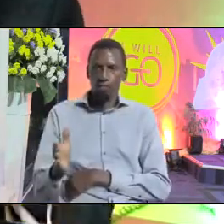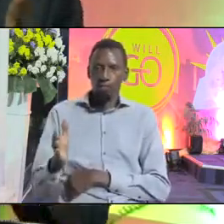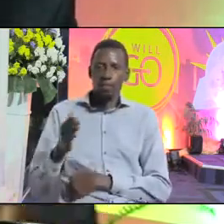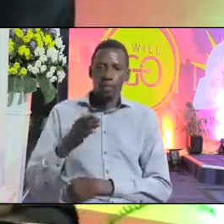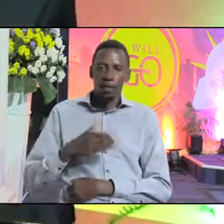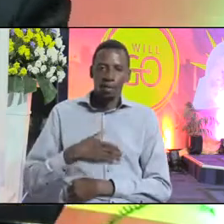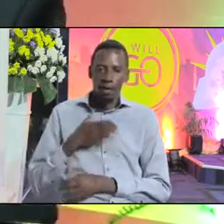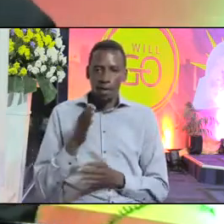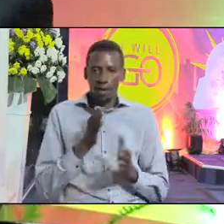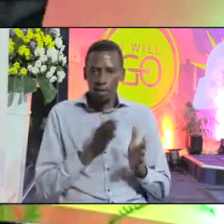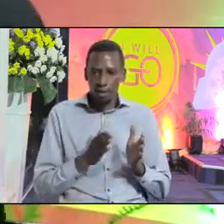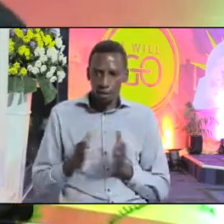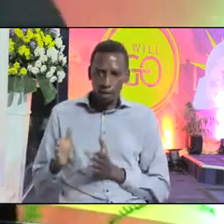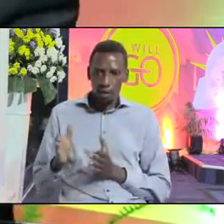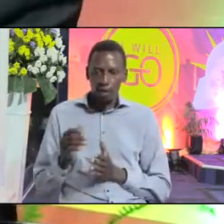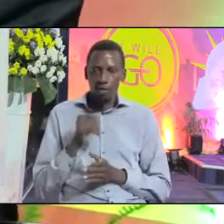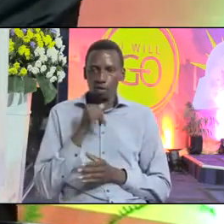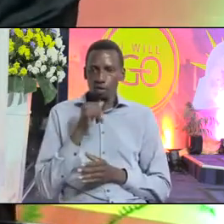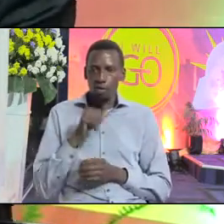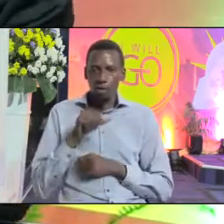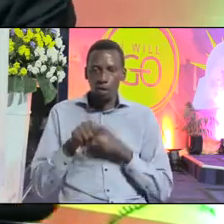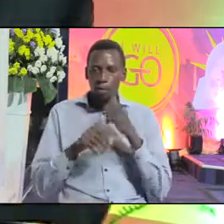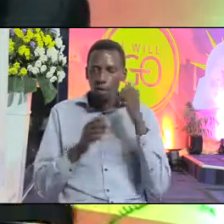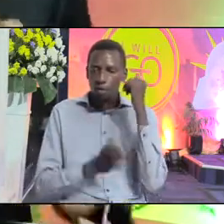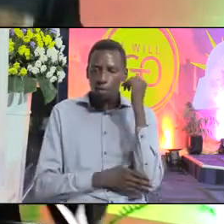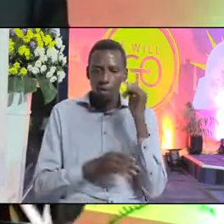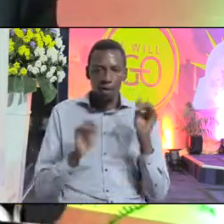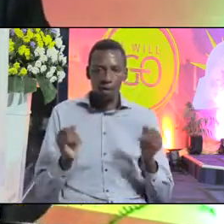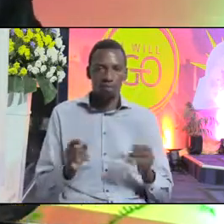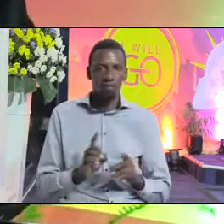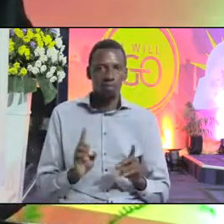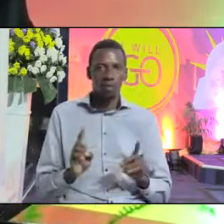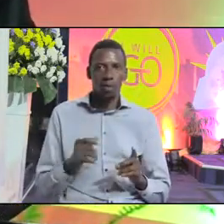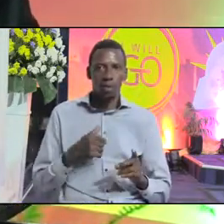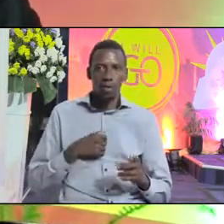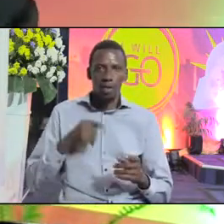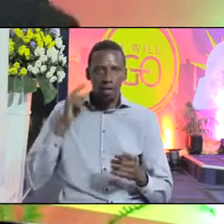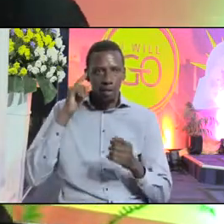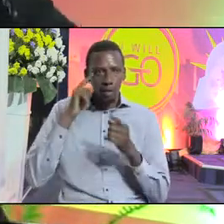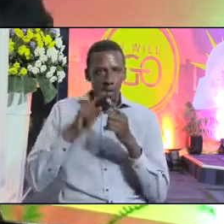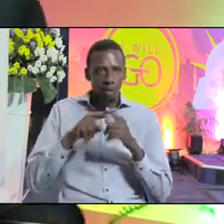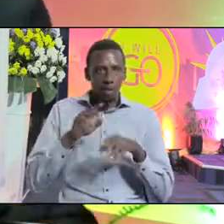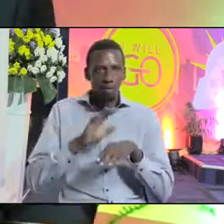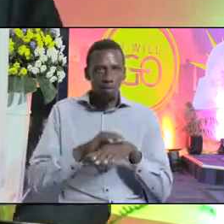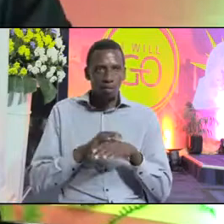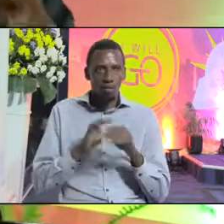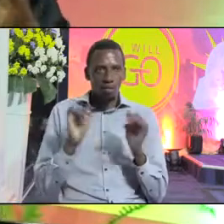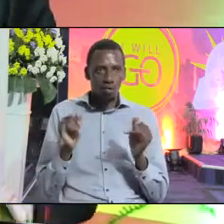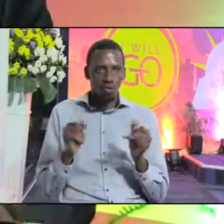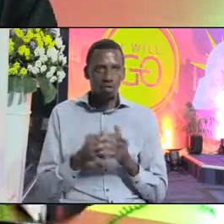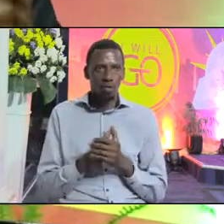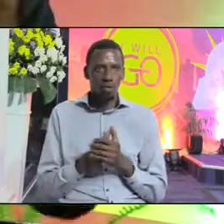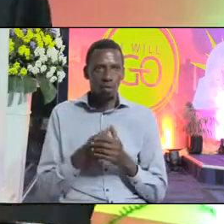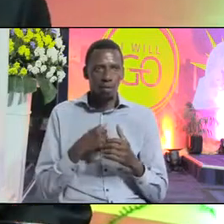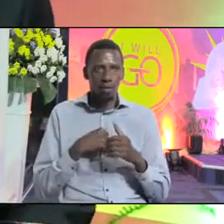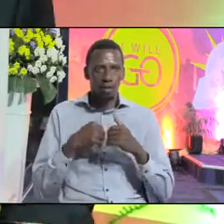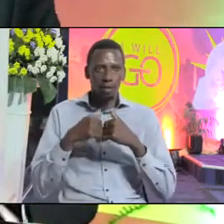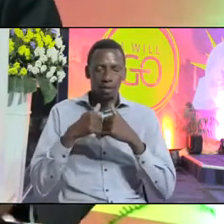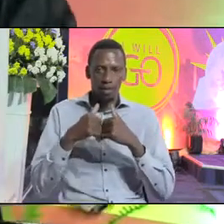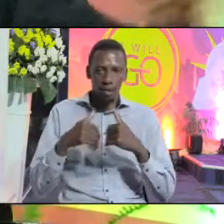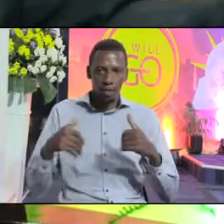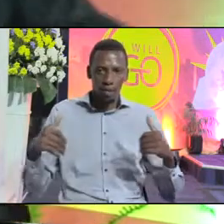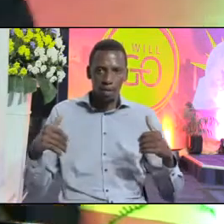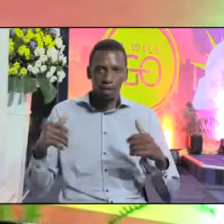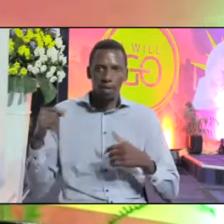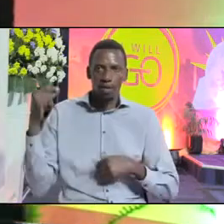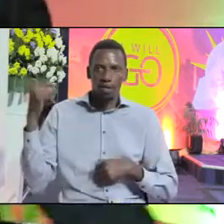is not about bad news. I am about the good news. I'm separated unto the gospel